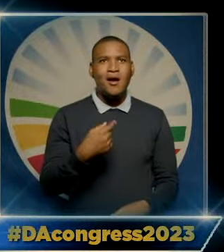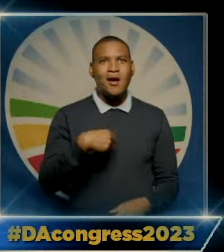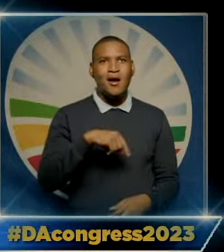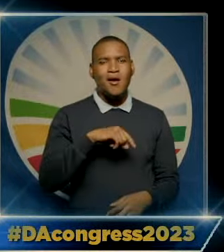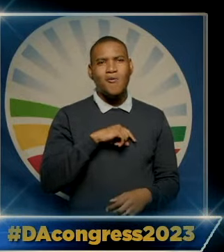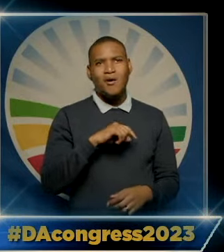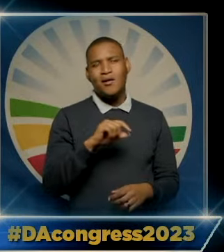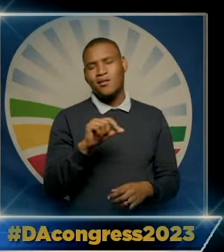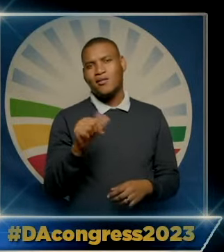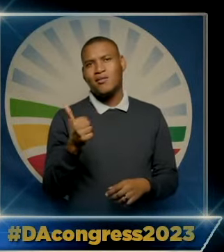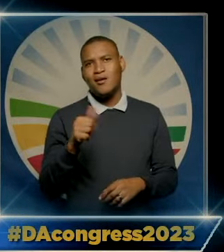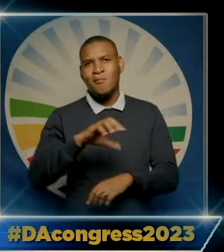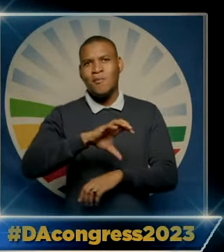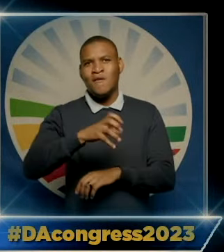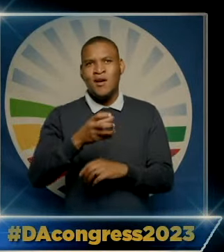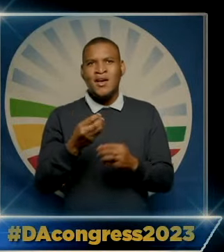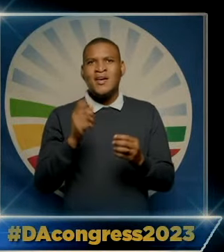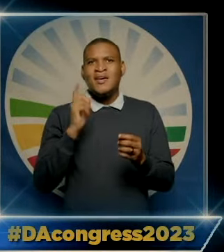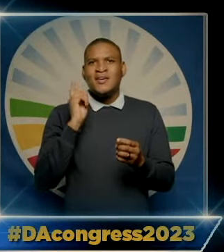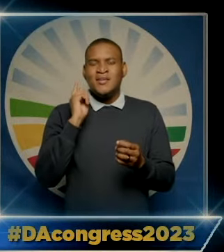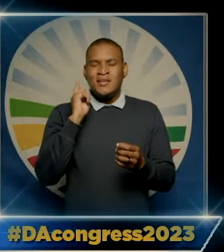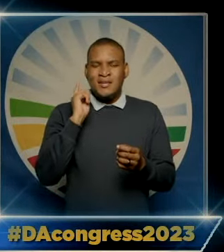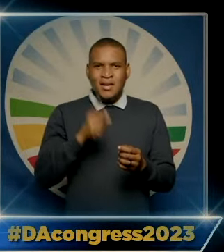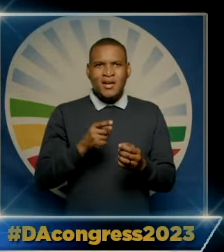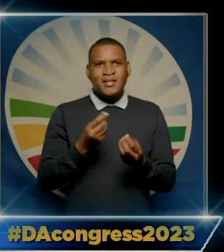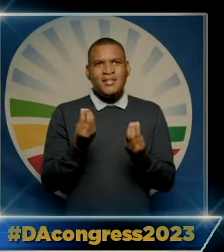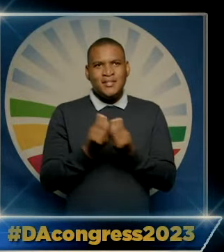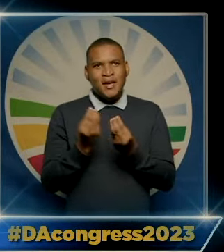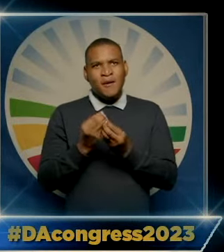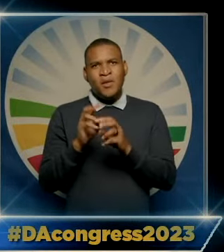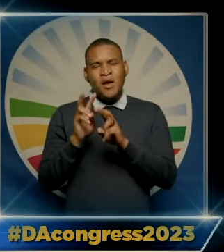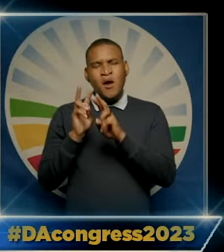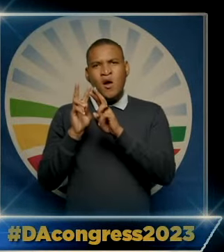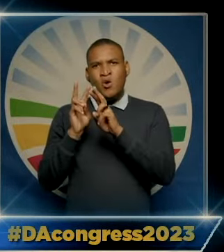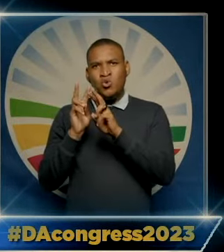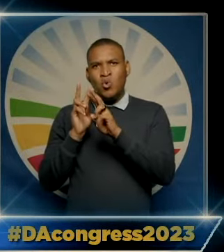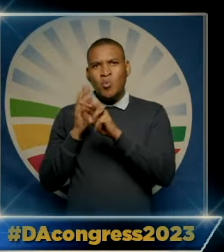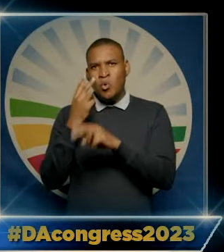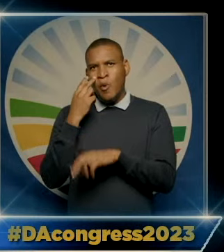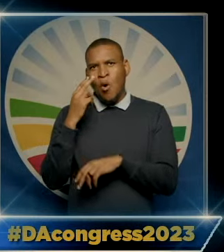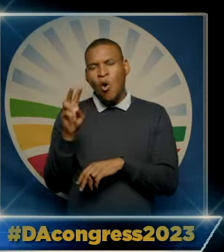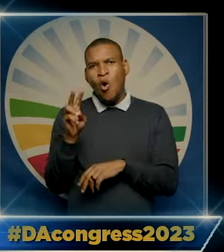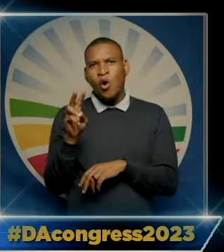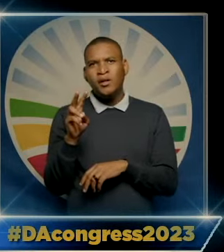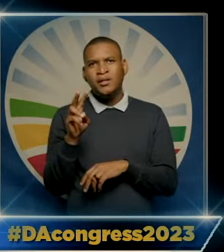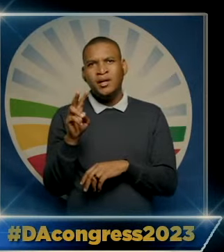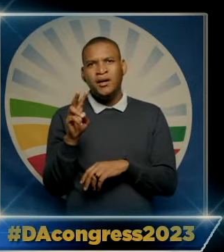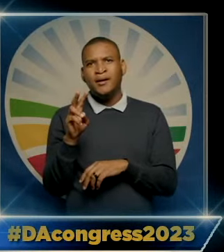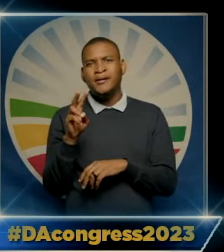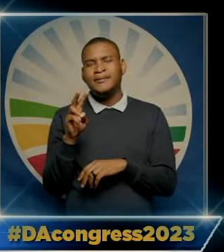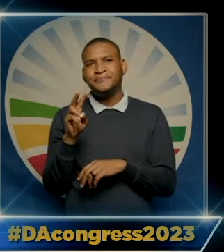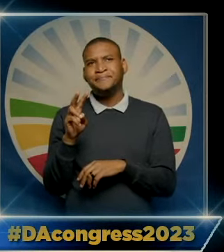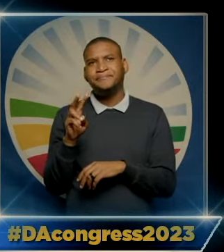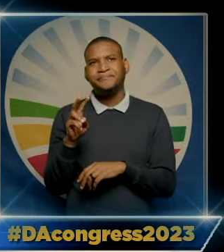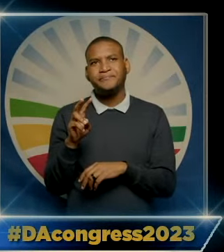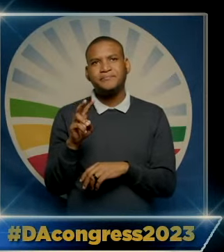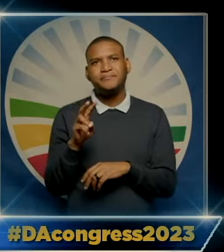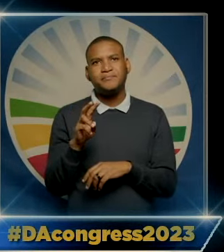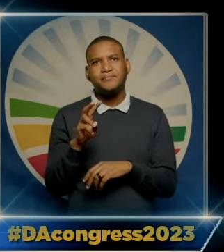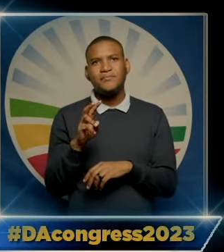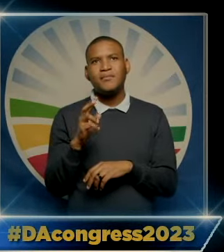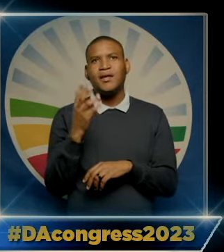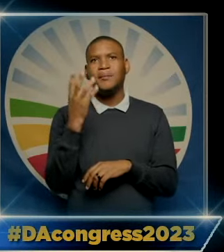is certainly something to behold. From baobabs and untouched bushveld to rich farmland and